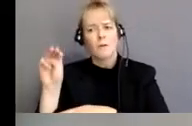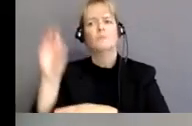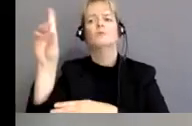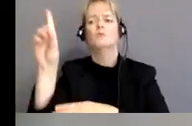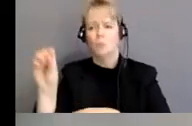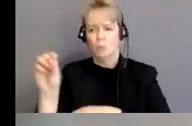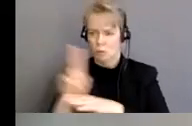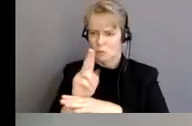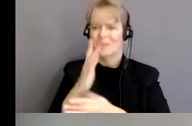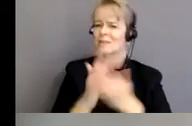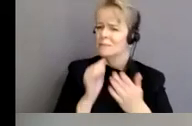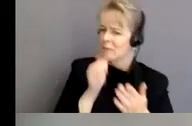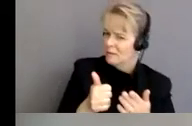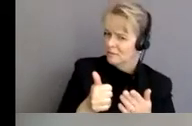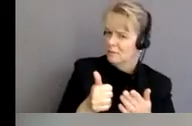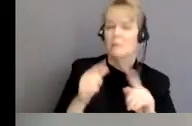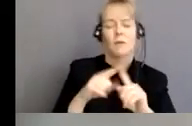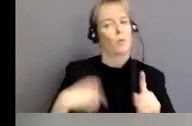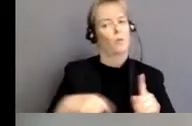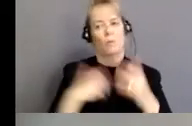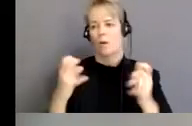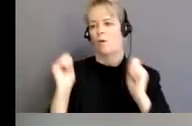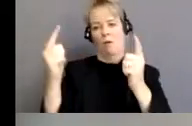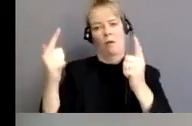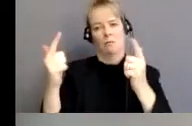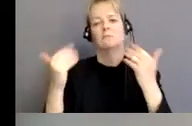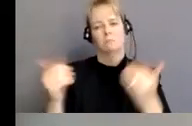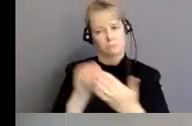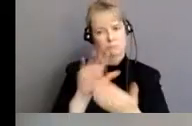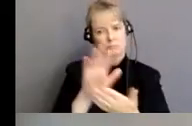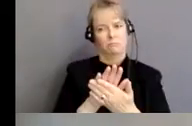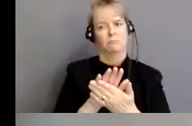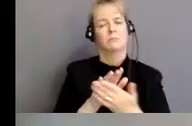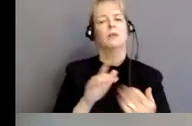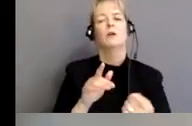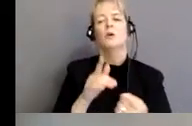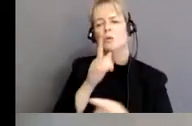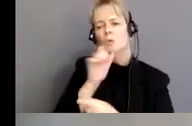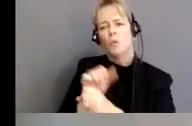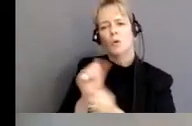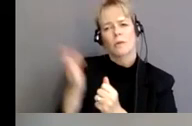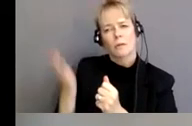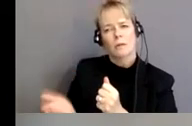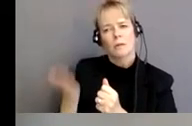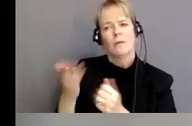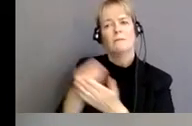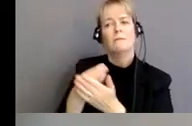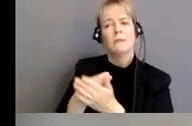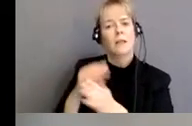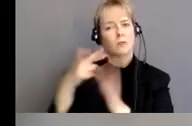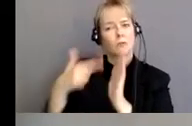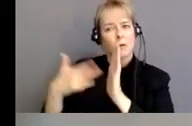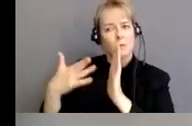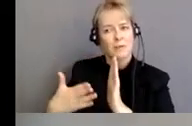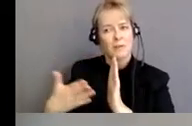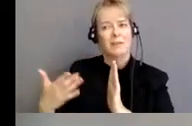firms to do. And you can certainly ask, because you know what, if the person you're working with, this financial representative, suspect that there's an